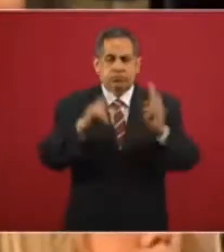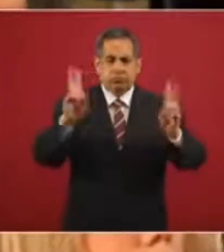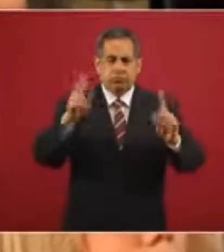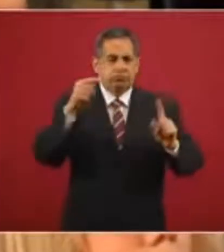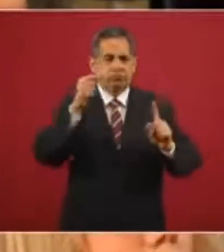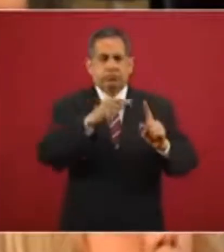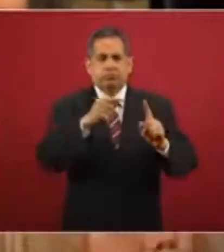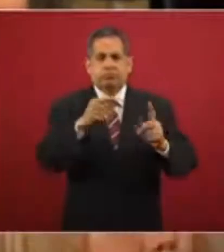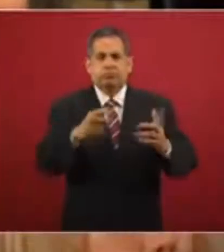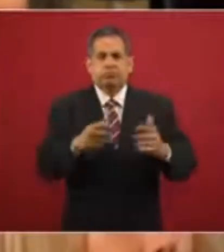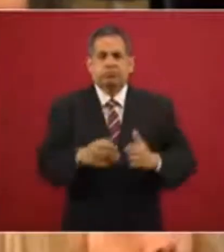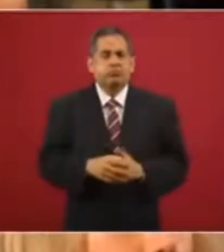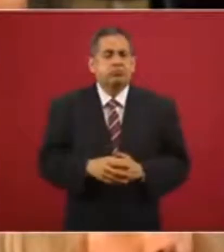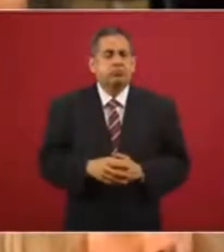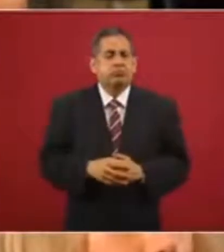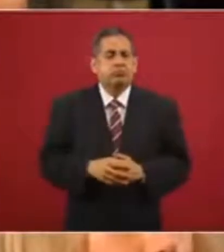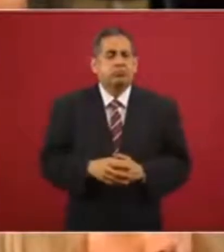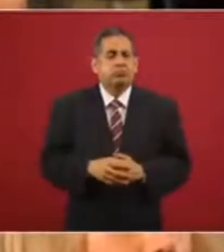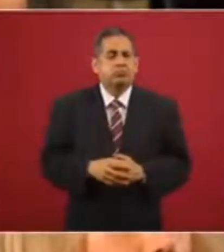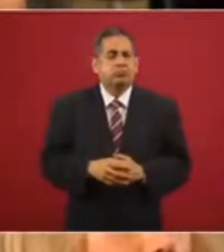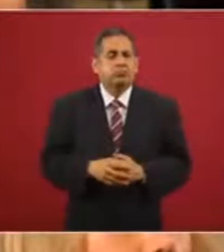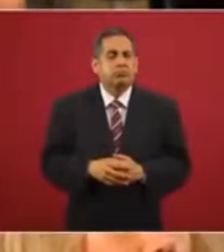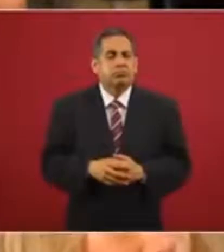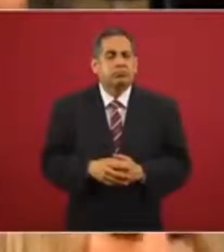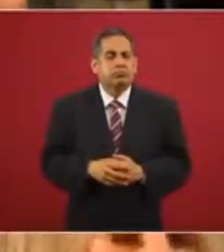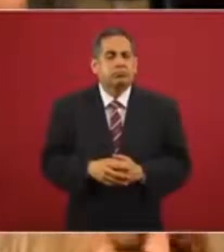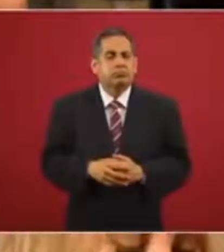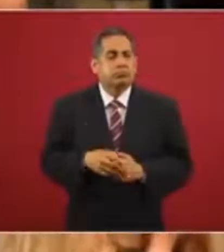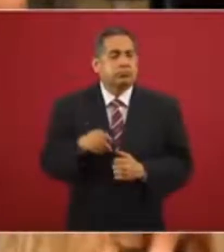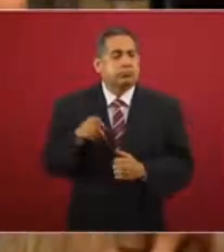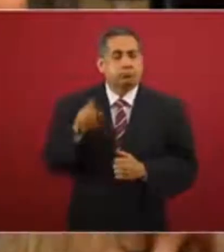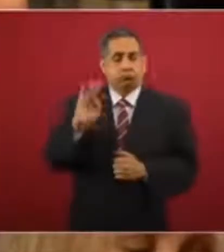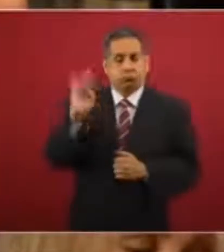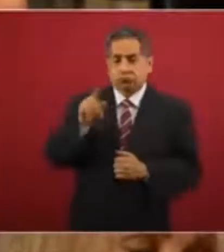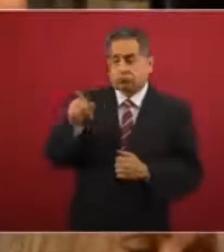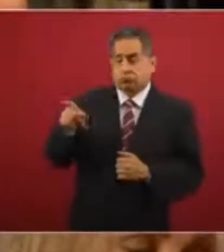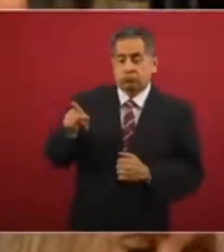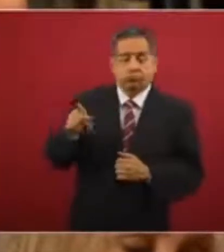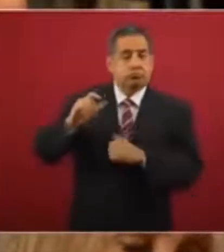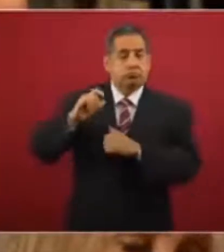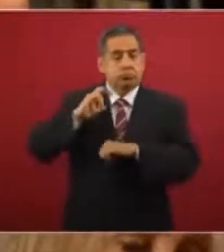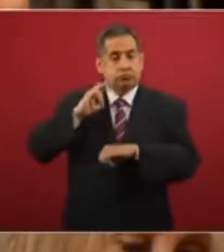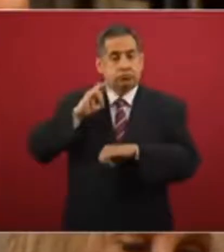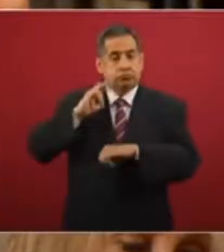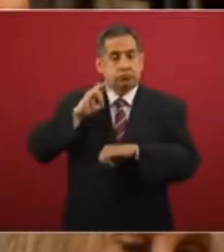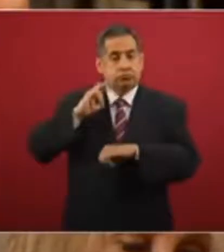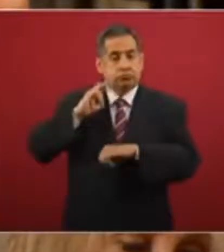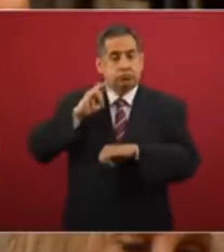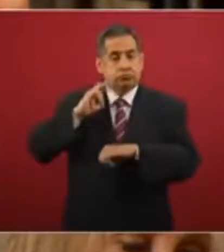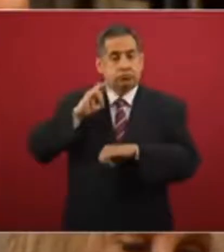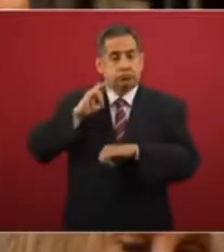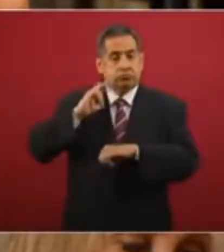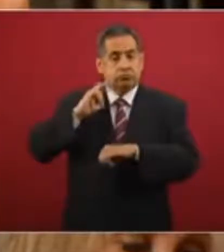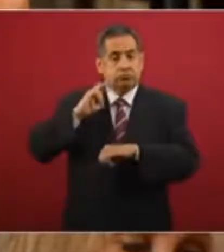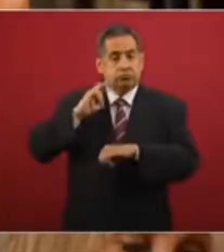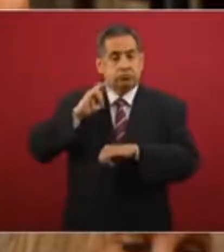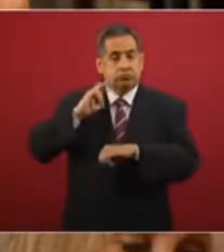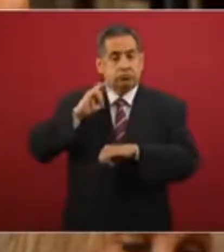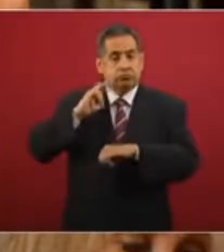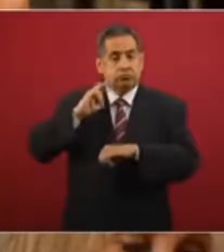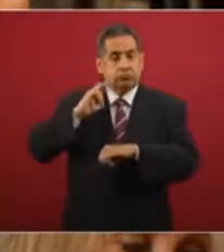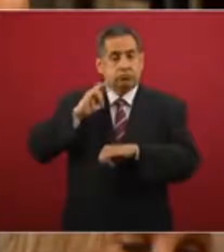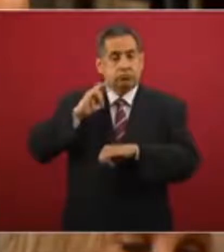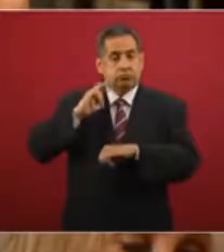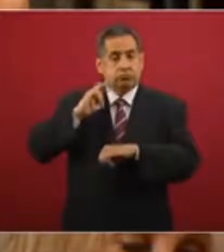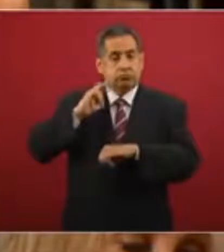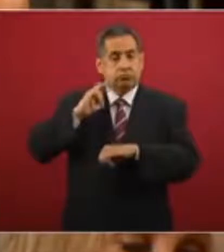ejemplo, de que la Fiscalía en Estados Unidos. So he says, I wanted to ask